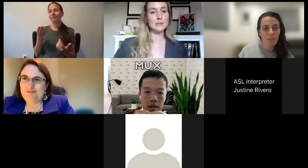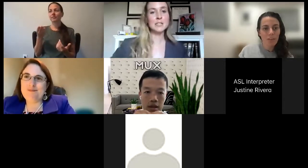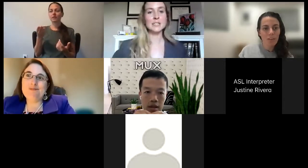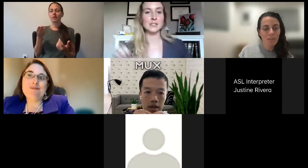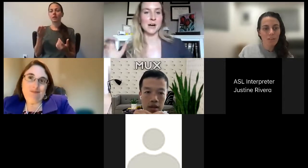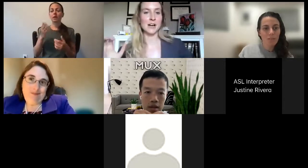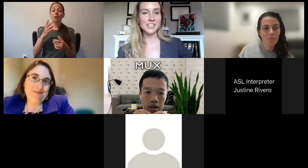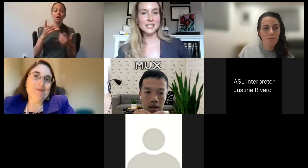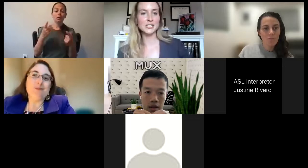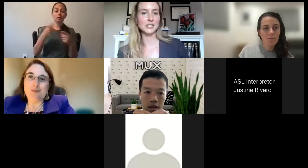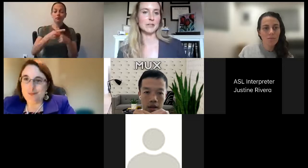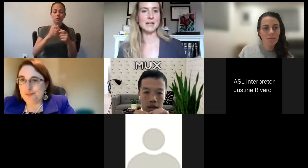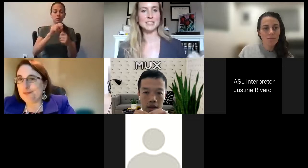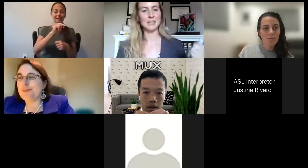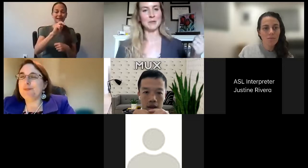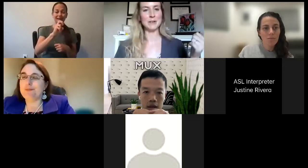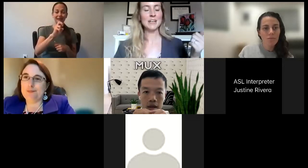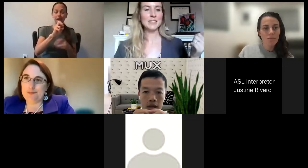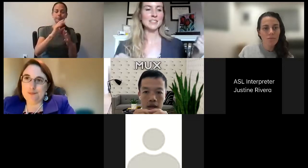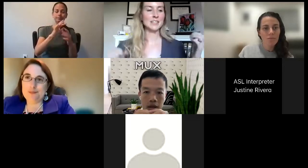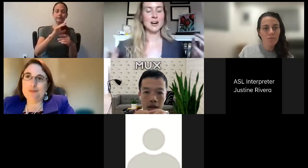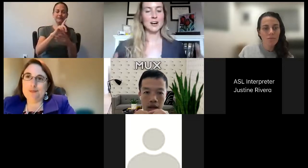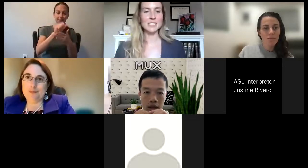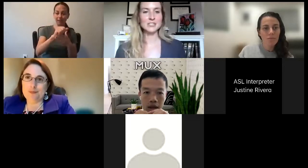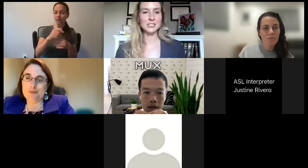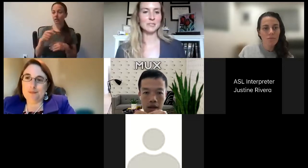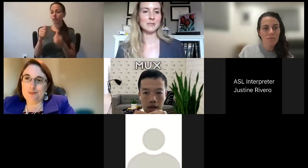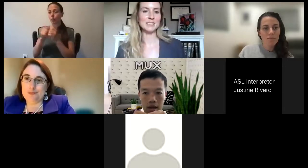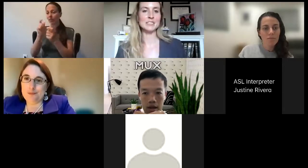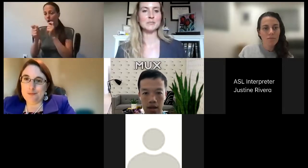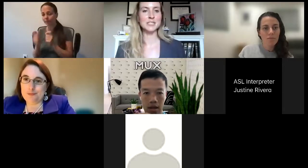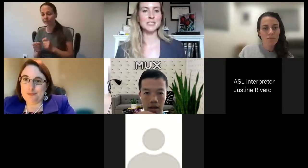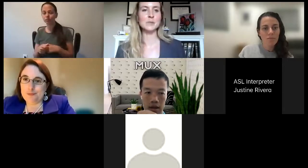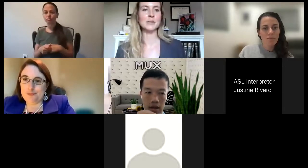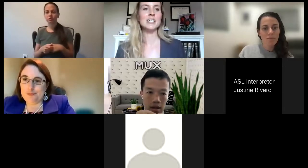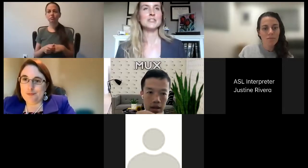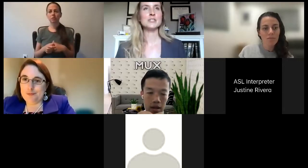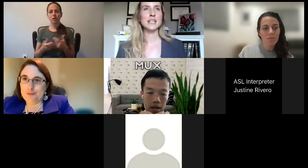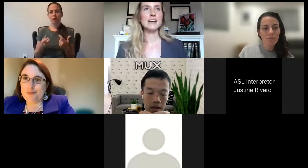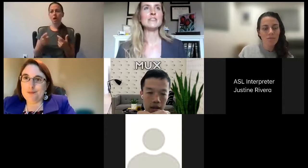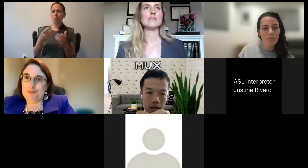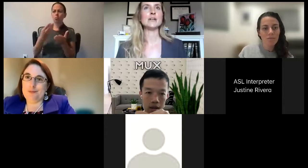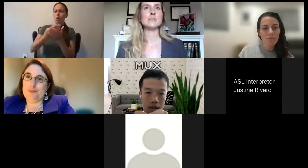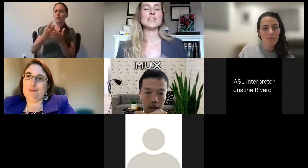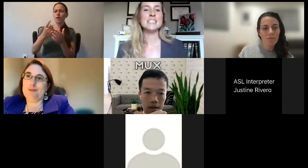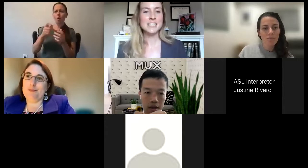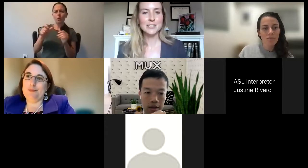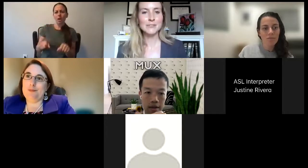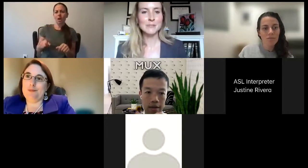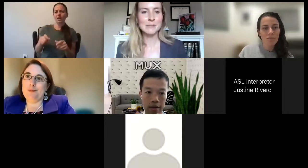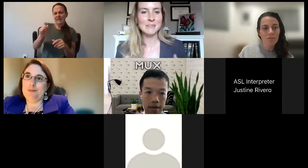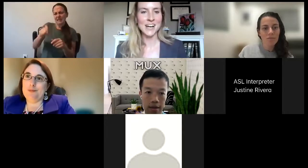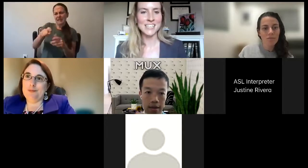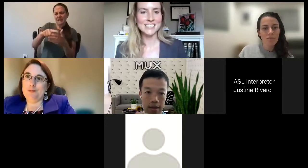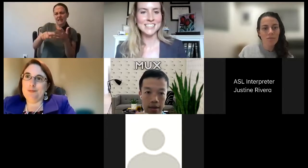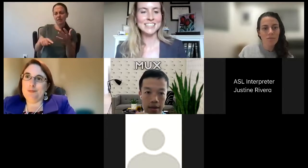your disability and the modification you're requesting, or that the accommodation you're requesting is reasonable. There's a lot of, please, can you